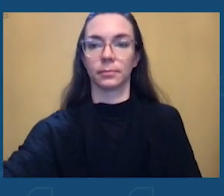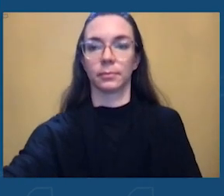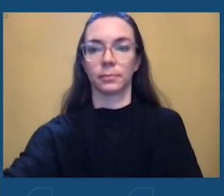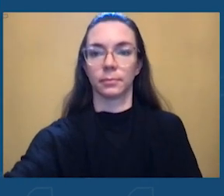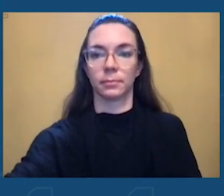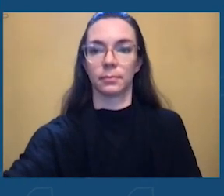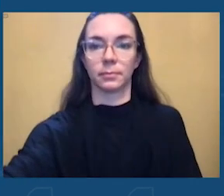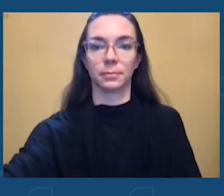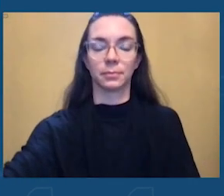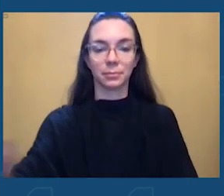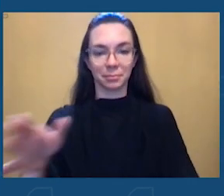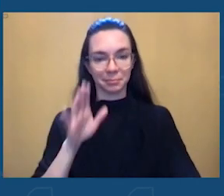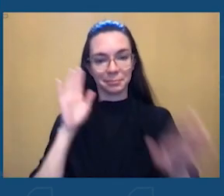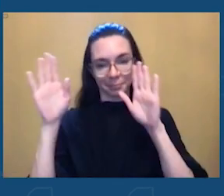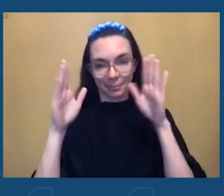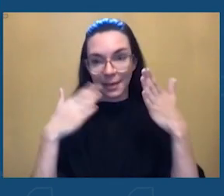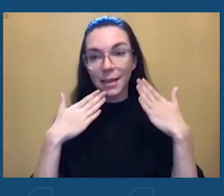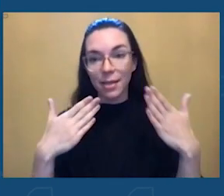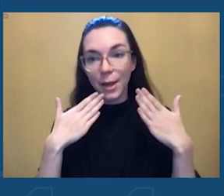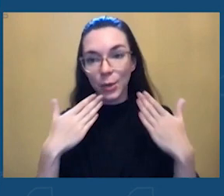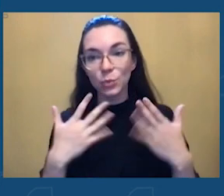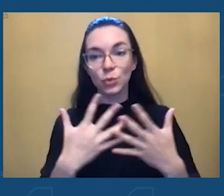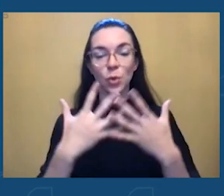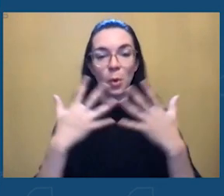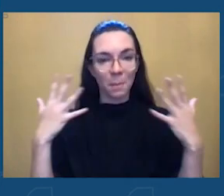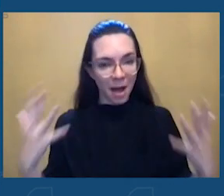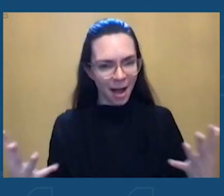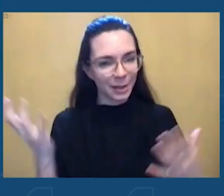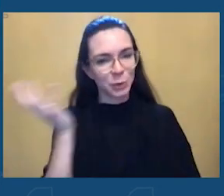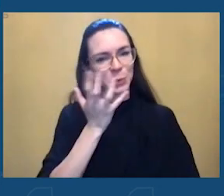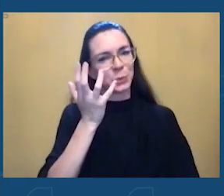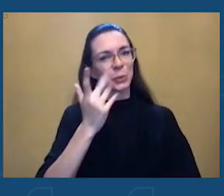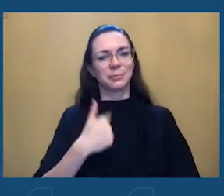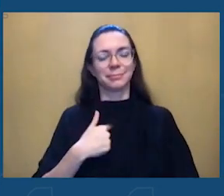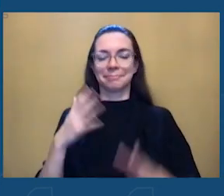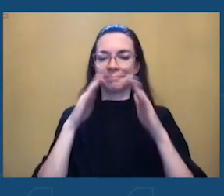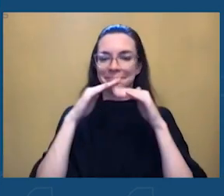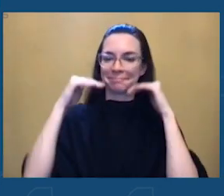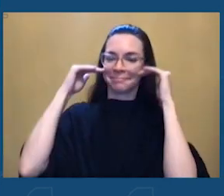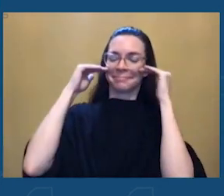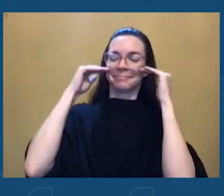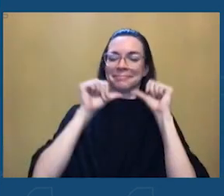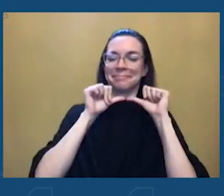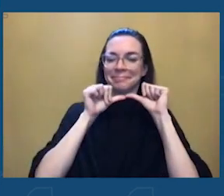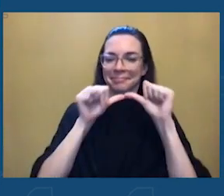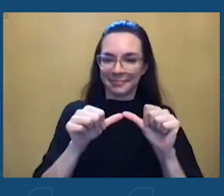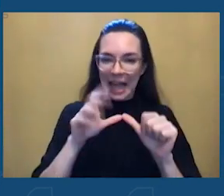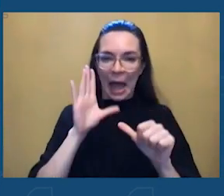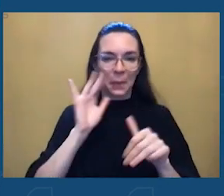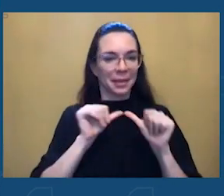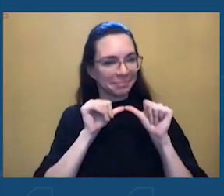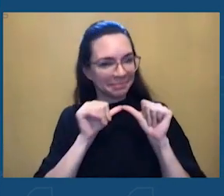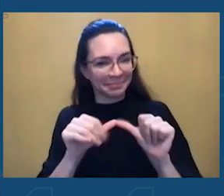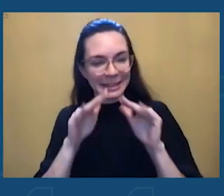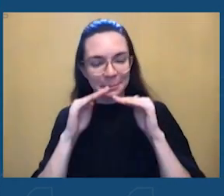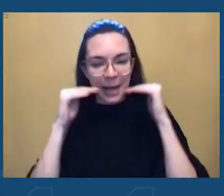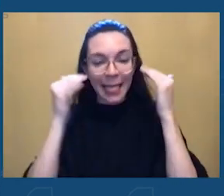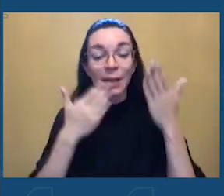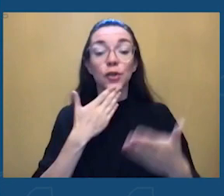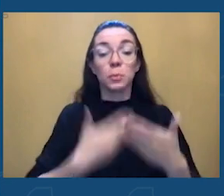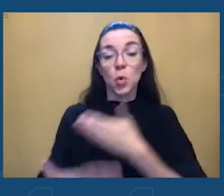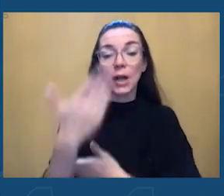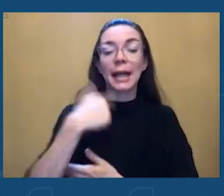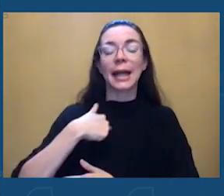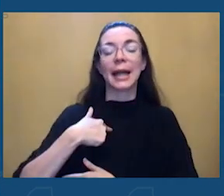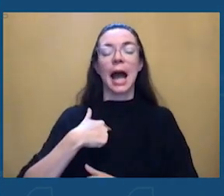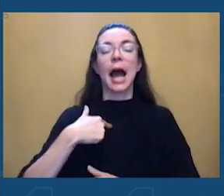Thank you so much. Can't wipe the smile off my face, so I will keep smiling. Good morning. I'm Assembly Member Linda